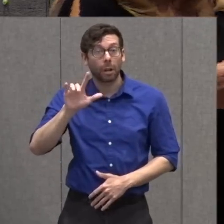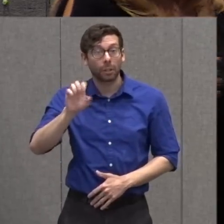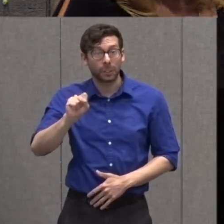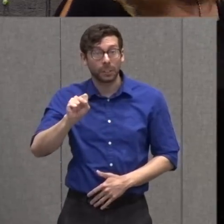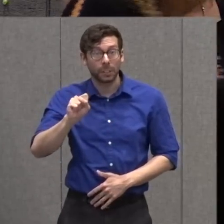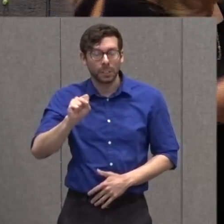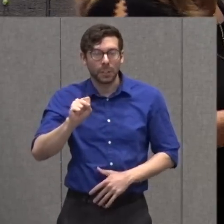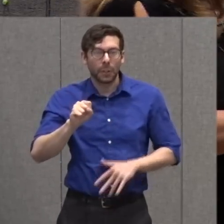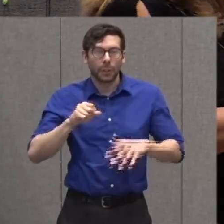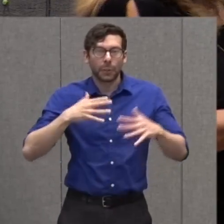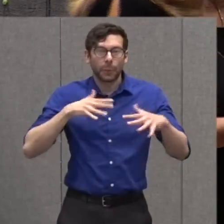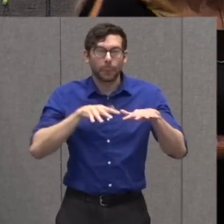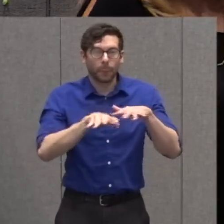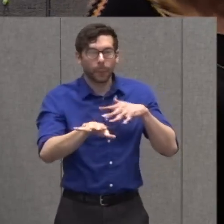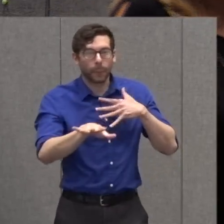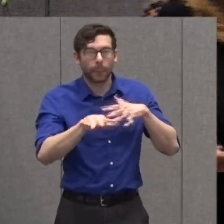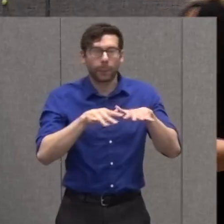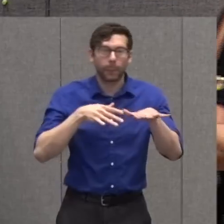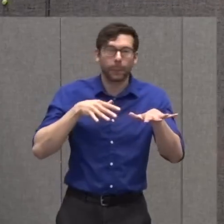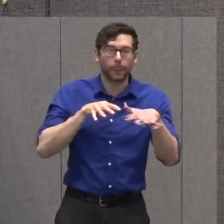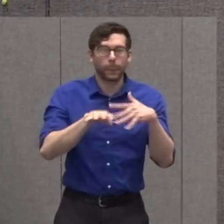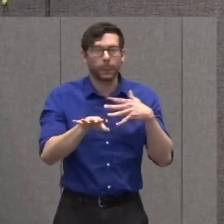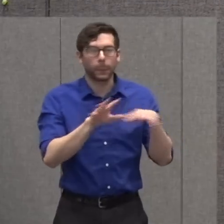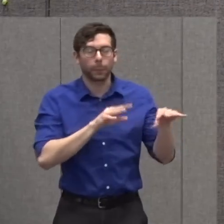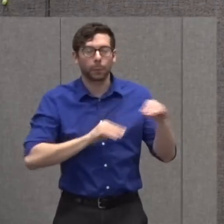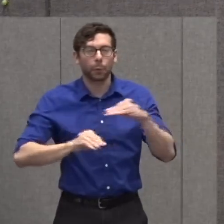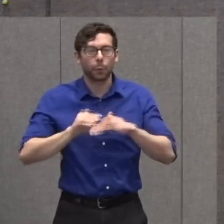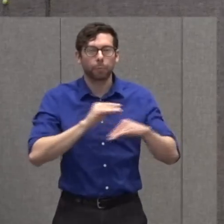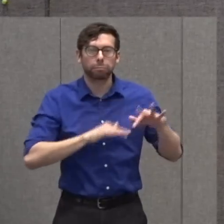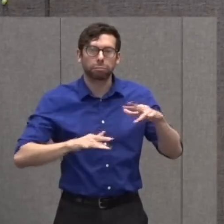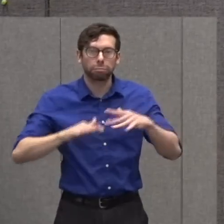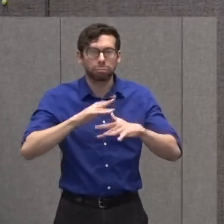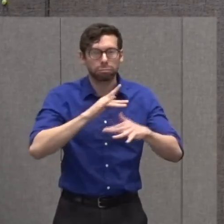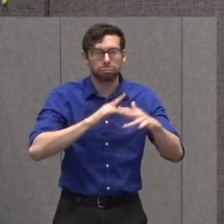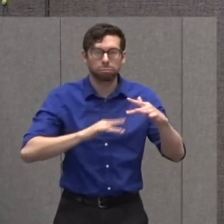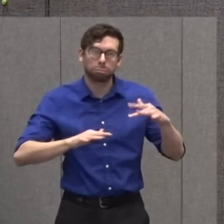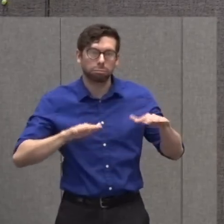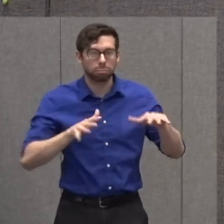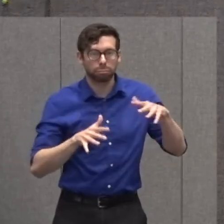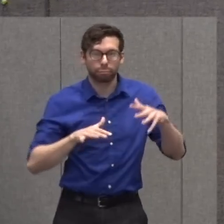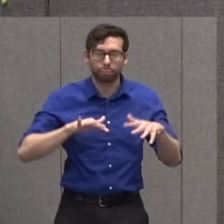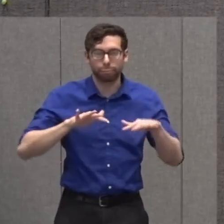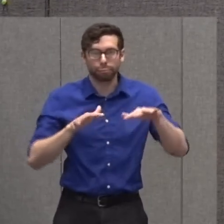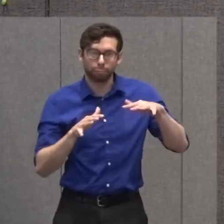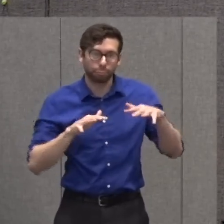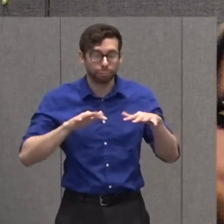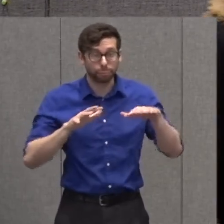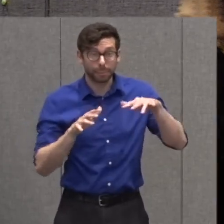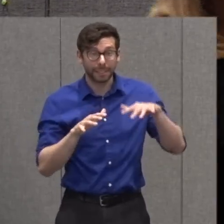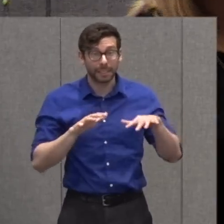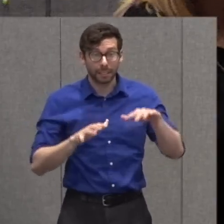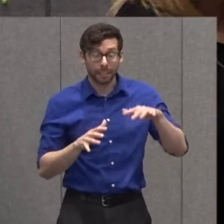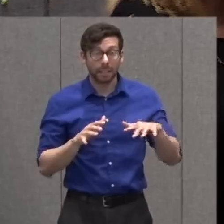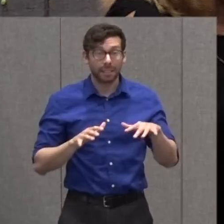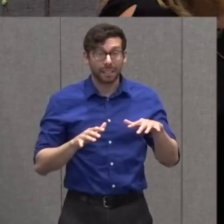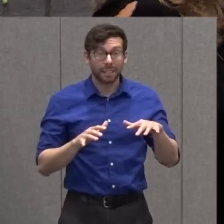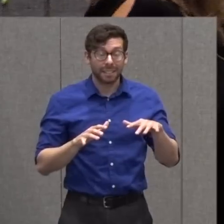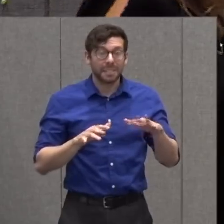slide past one another and move, and that's what makes it have no particular shape. It just can pour onto the